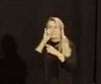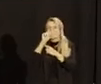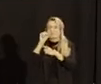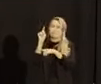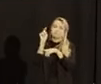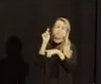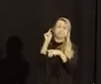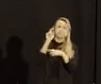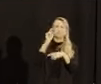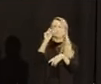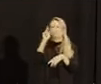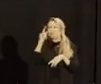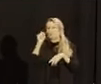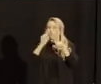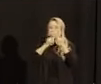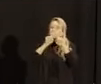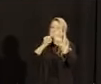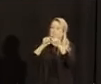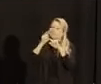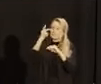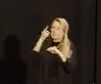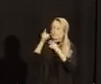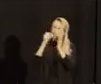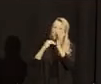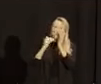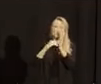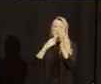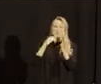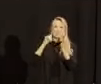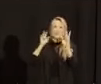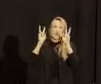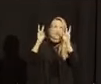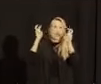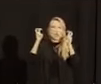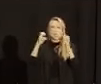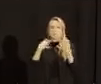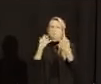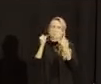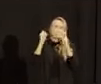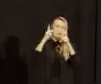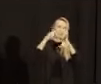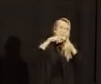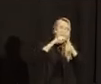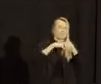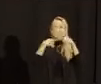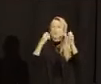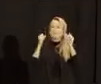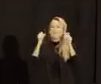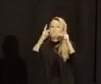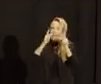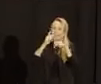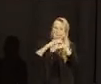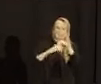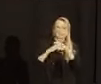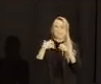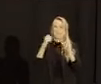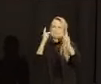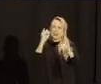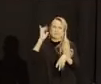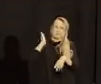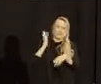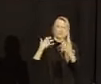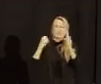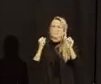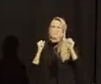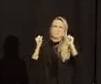I see this desire to return to, it's almost to the comfort of the way things are. And I will tell you